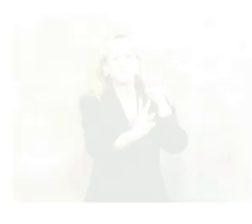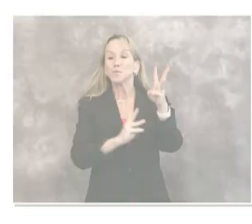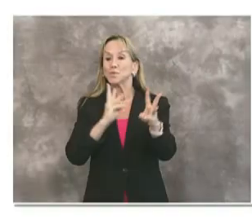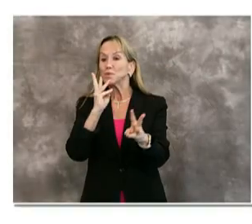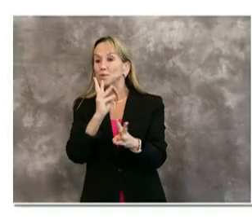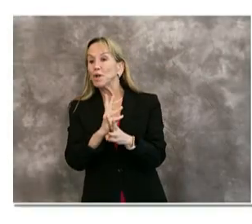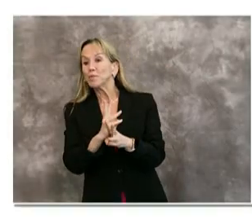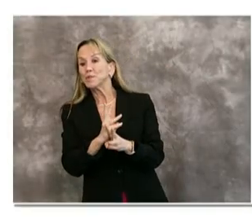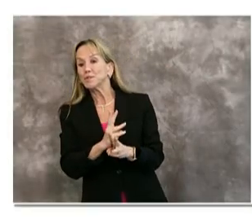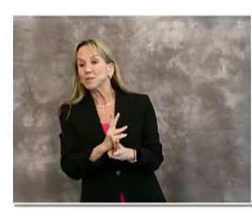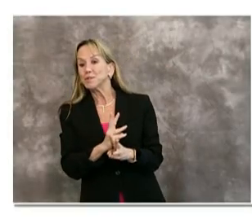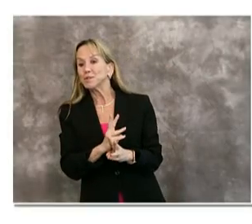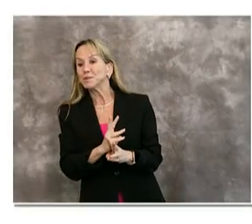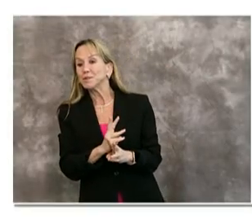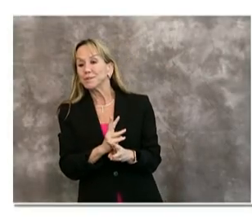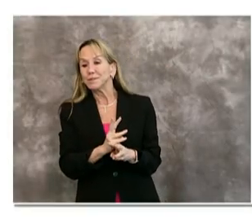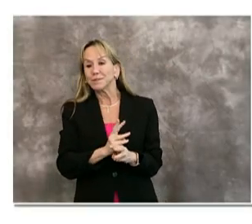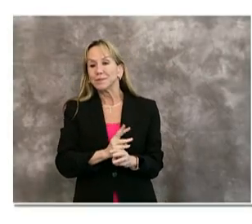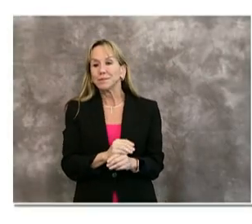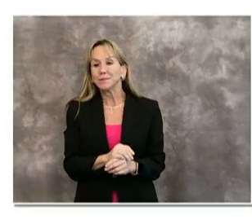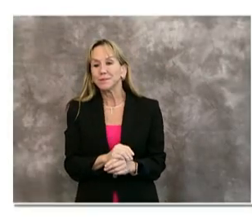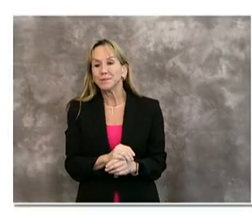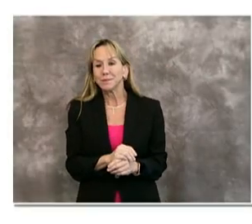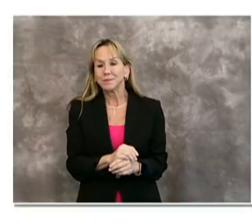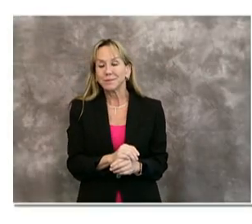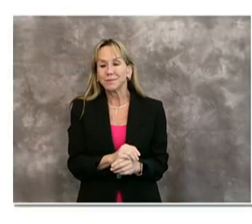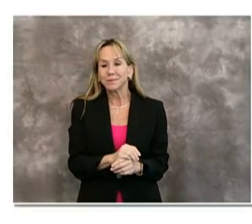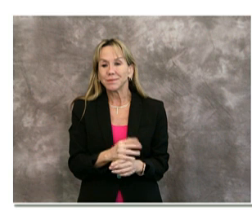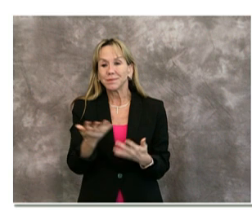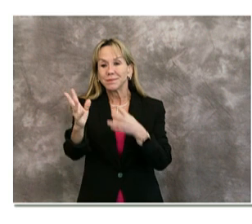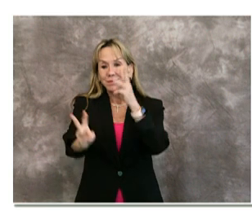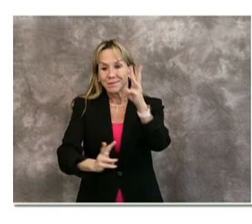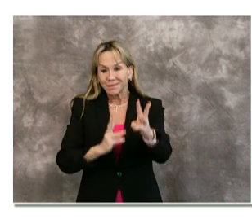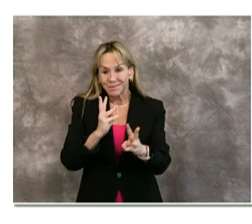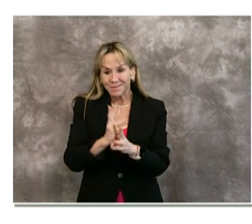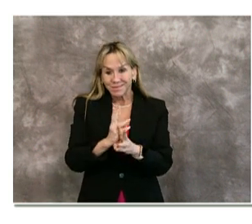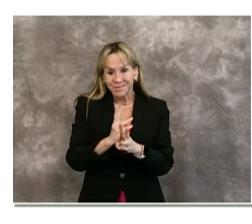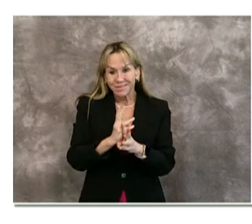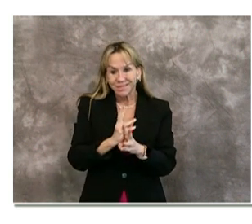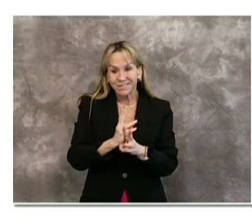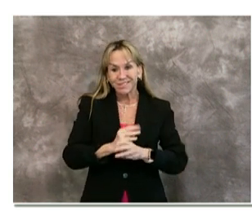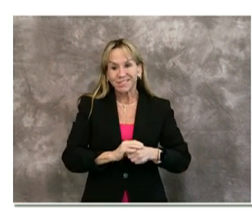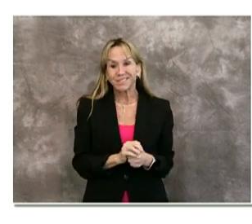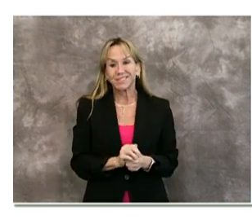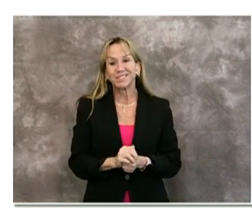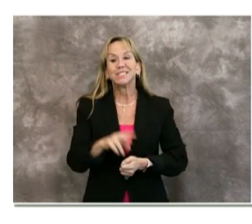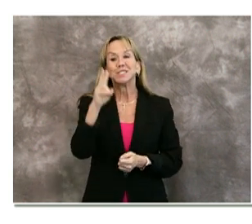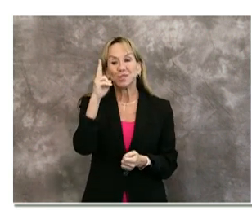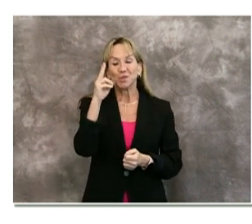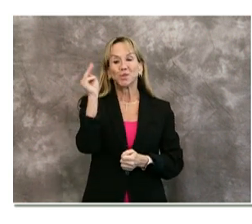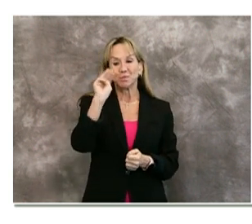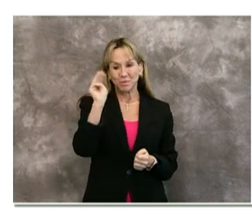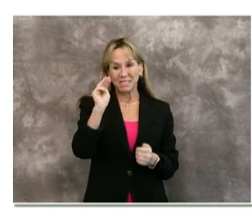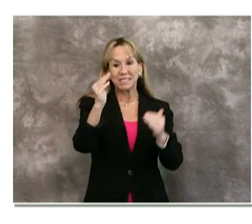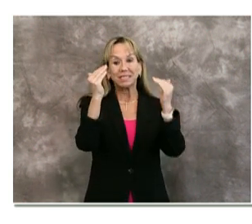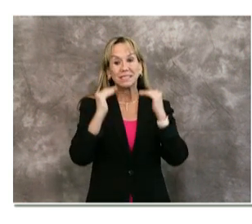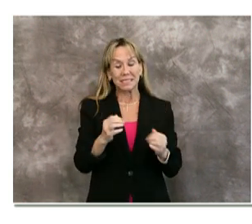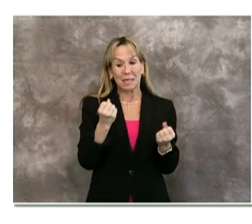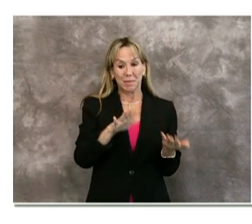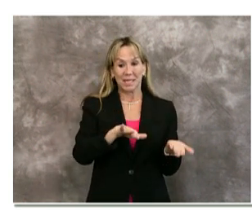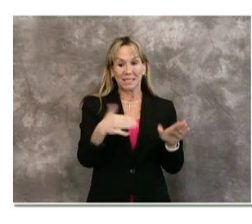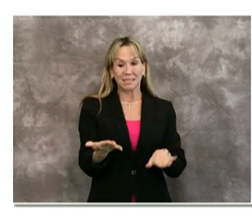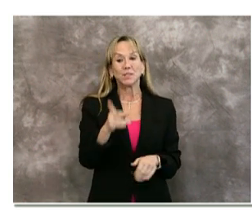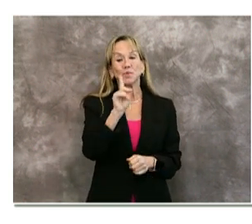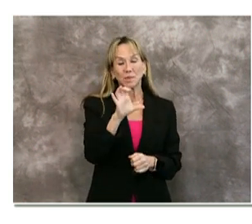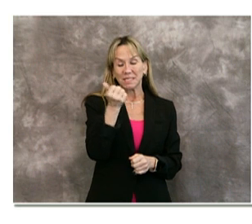at 26% of the global number, and includes over 117,000 deaths. Statewide, California